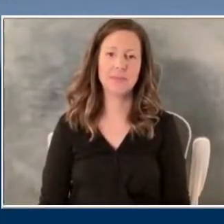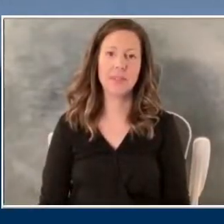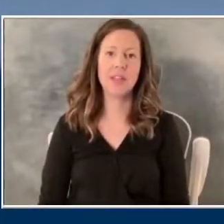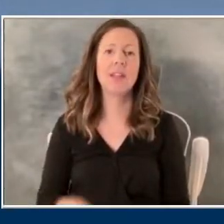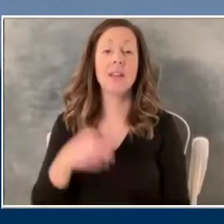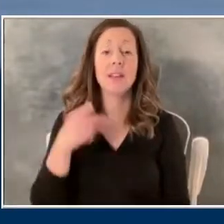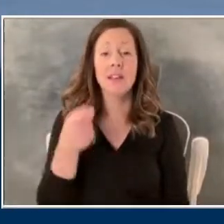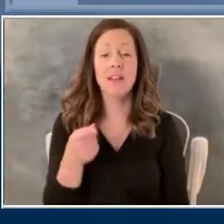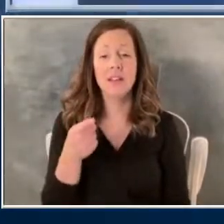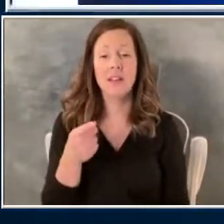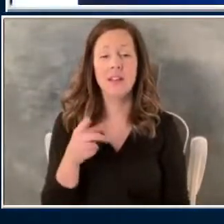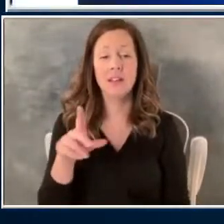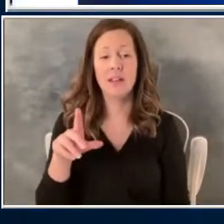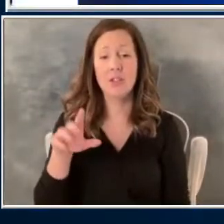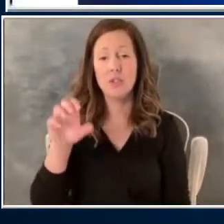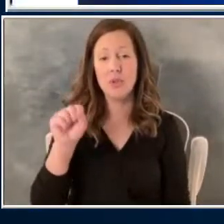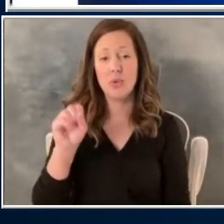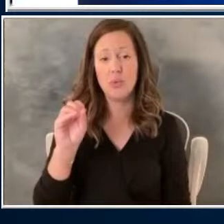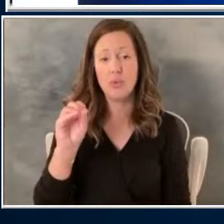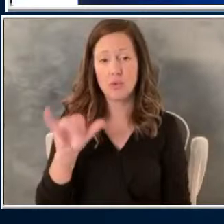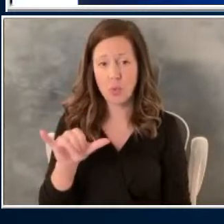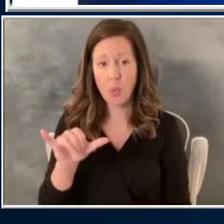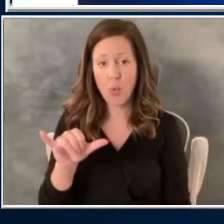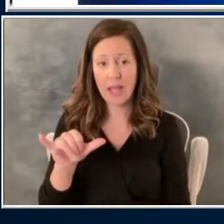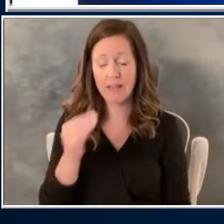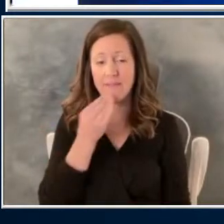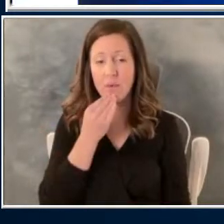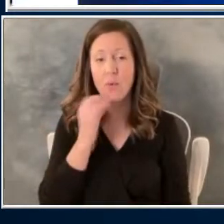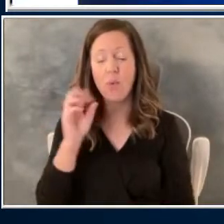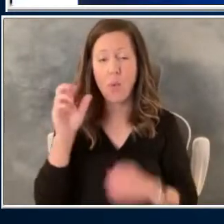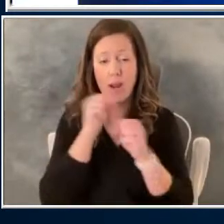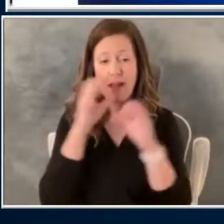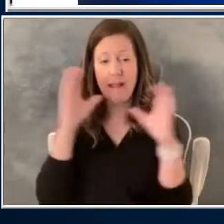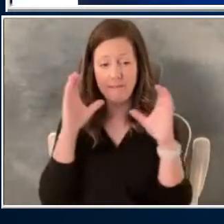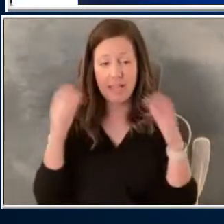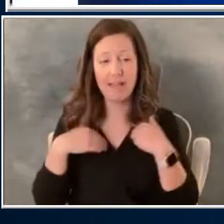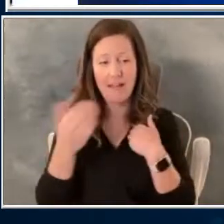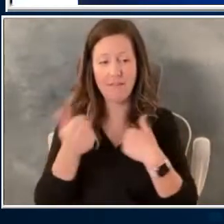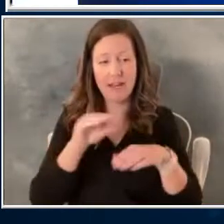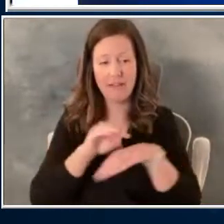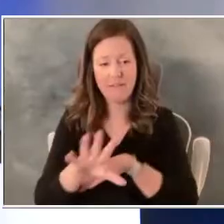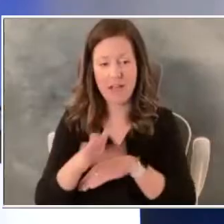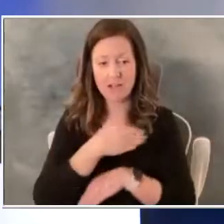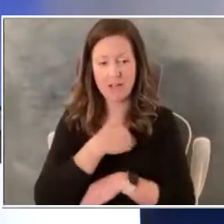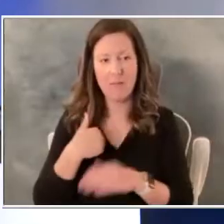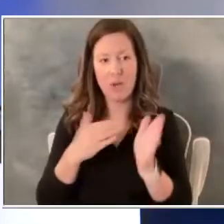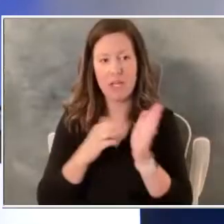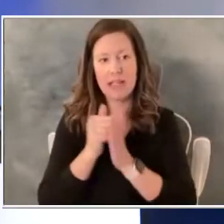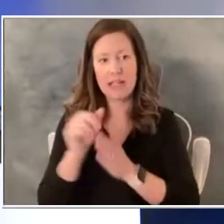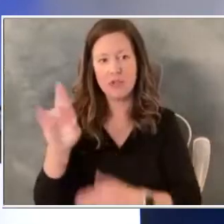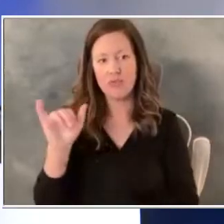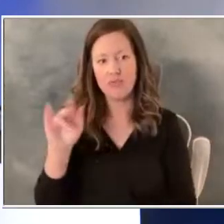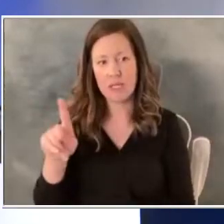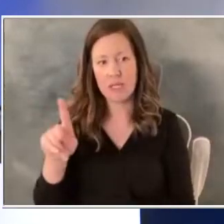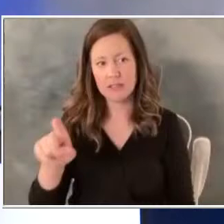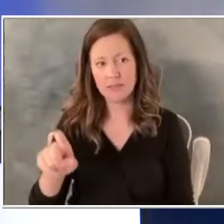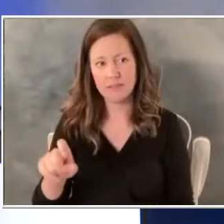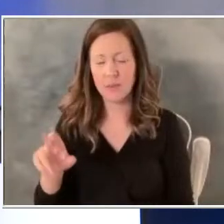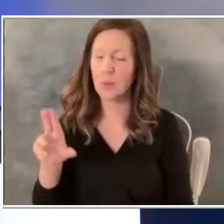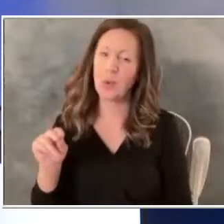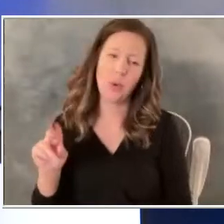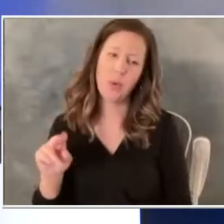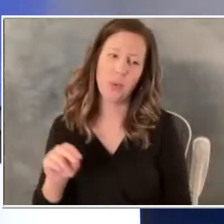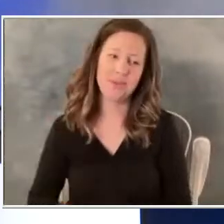soy foods or caffeine have any effect on breast cancer risk? No.